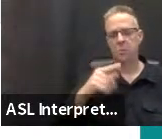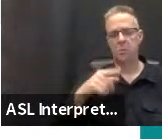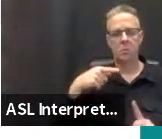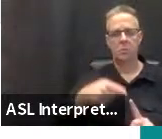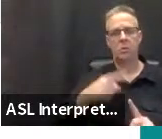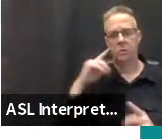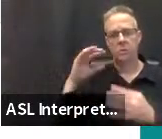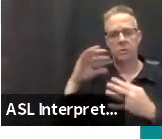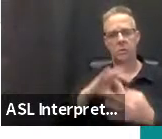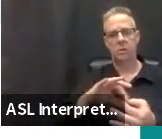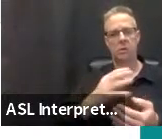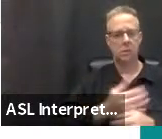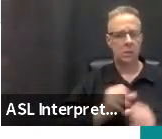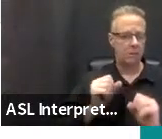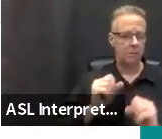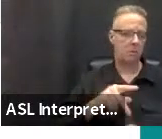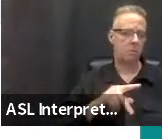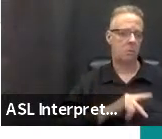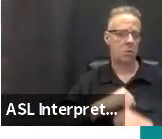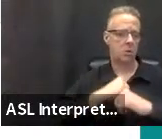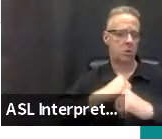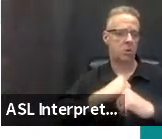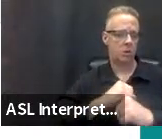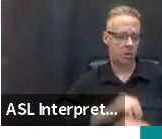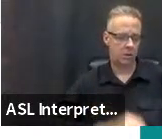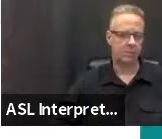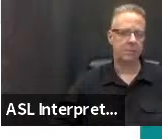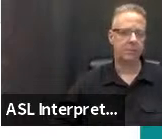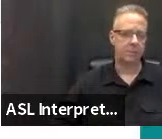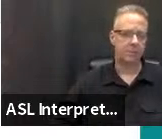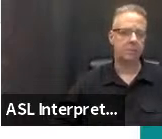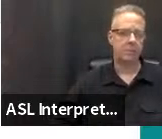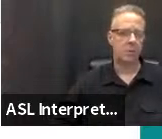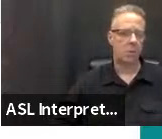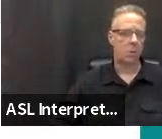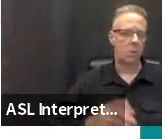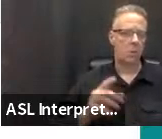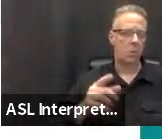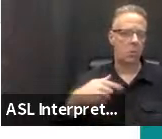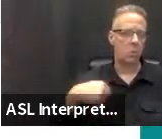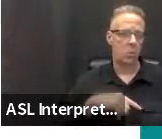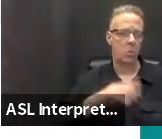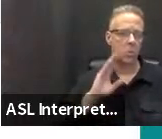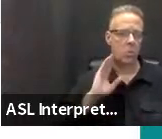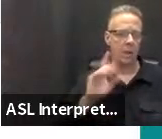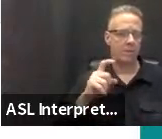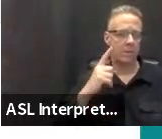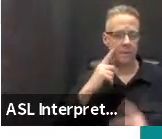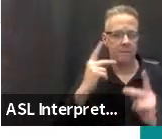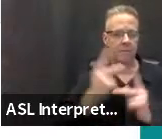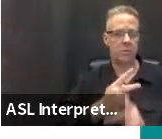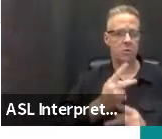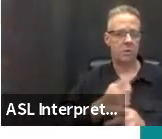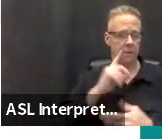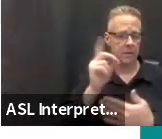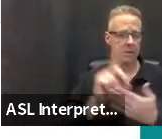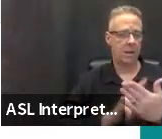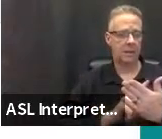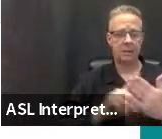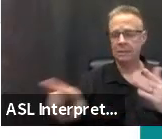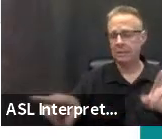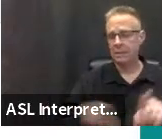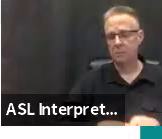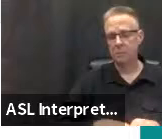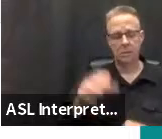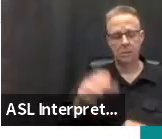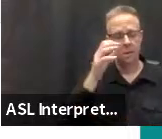safety and personal security. That is something that we're going to have to factor into the design. Same thing with you